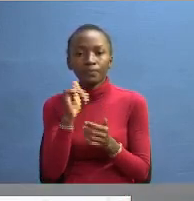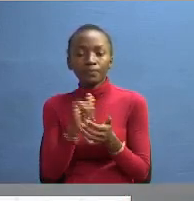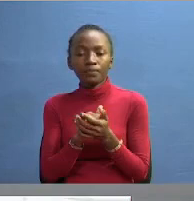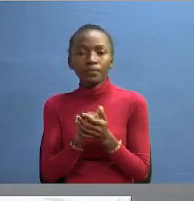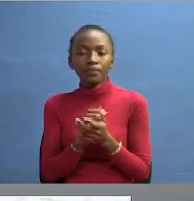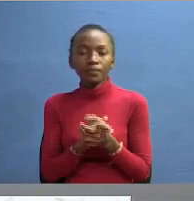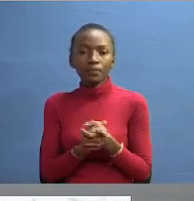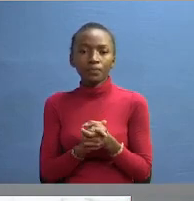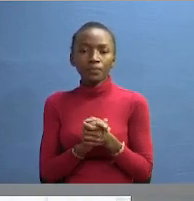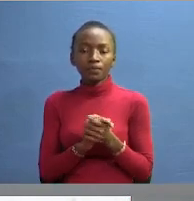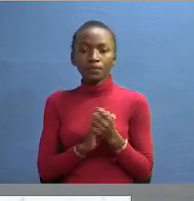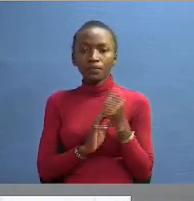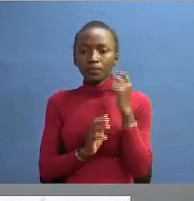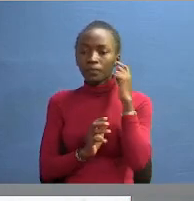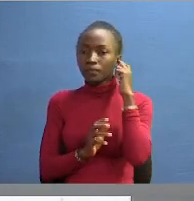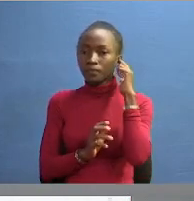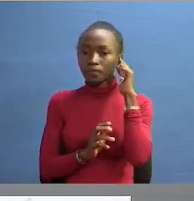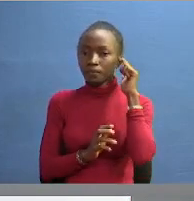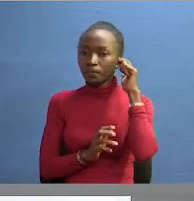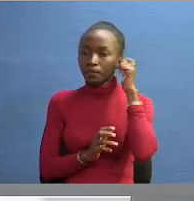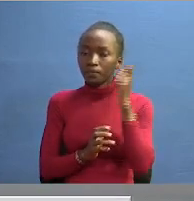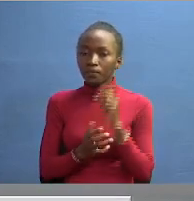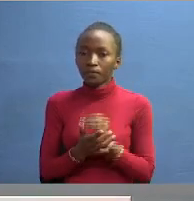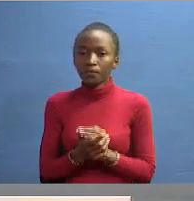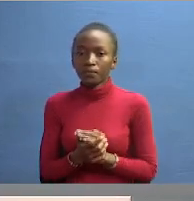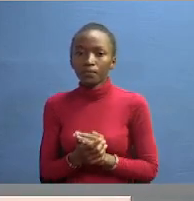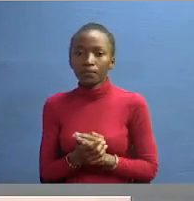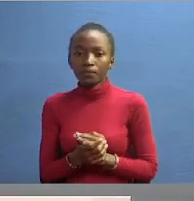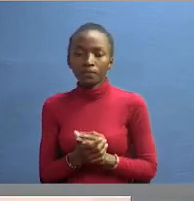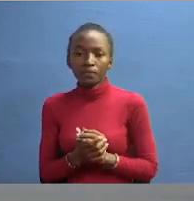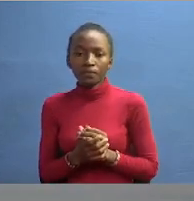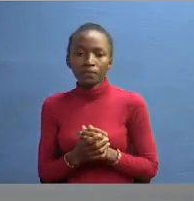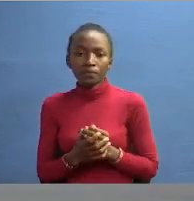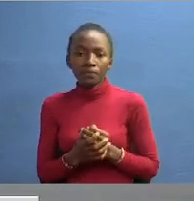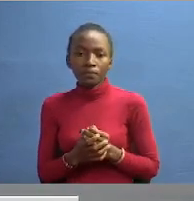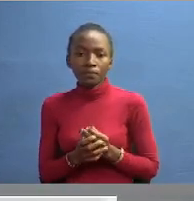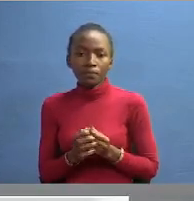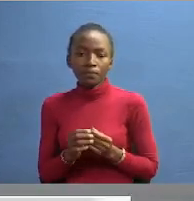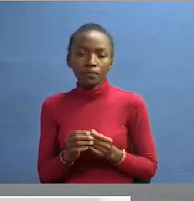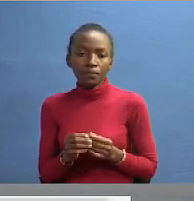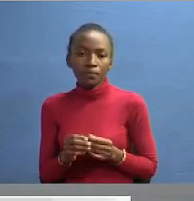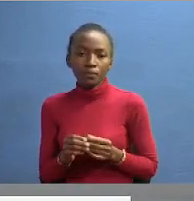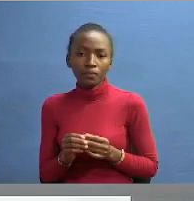to us, which would have led to the question that I would have asked next, but you've